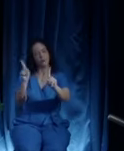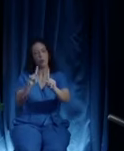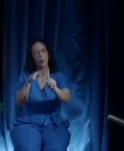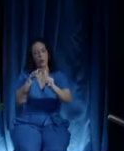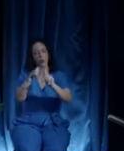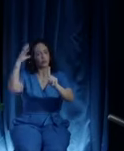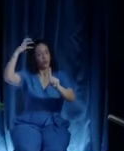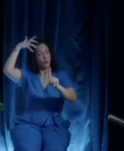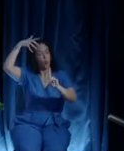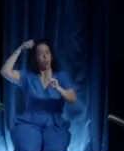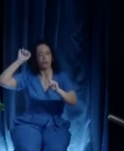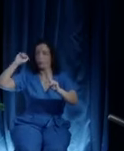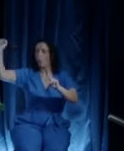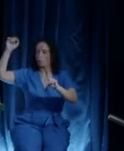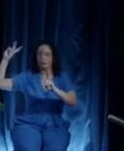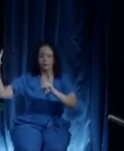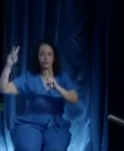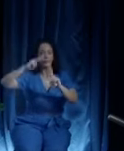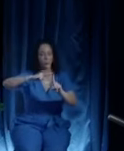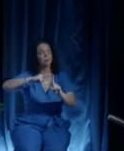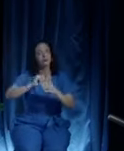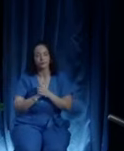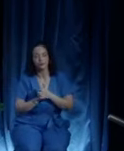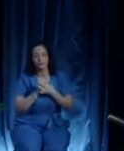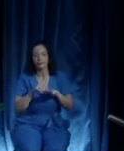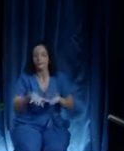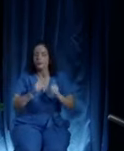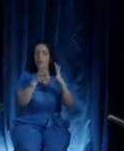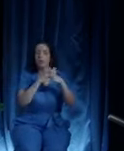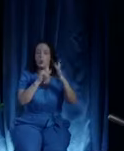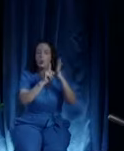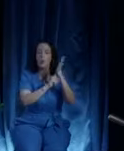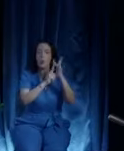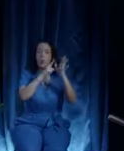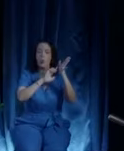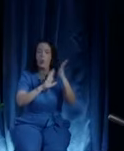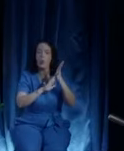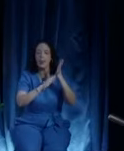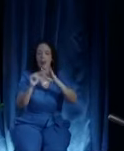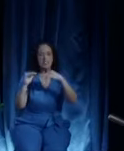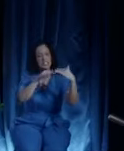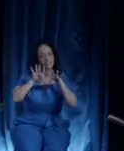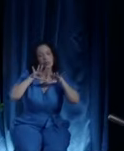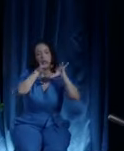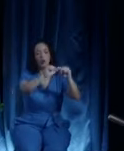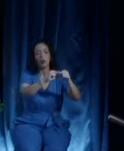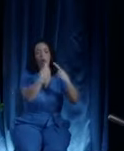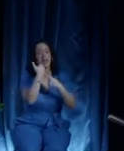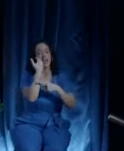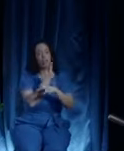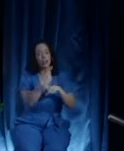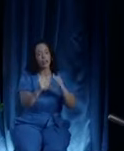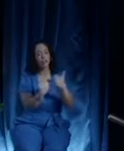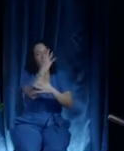royals. So I started with William the Conqueror, and it's basically a monarch per week in chronological order. But I also